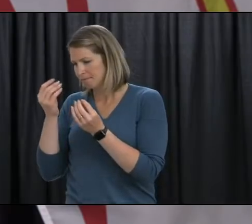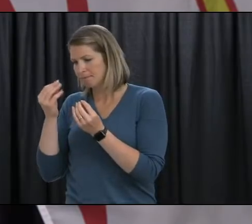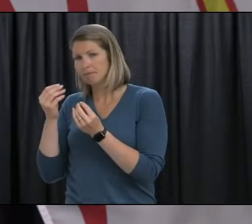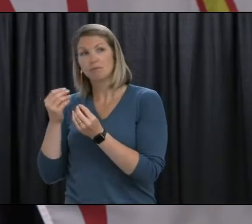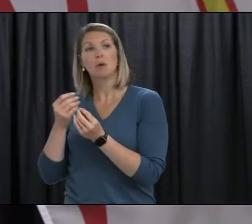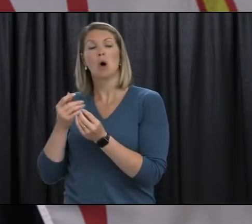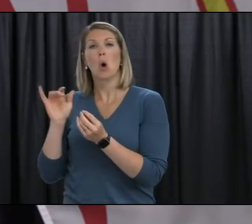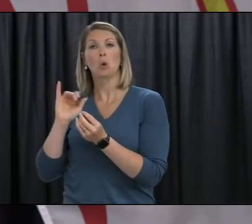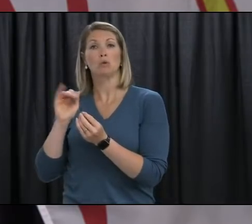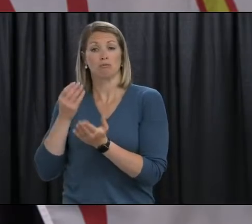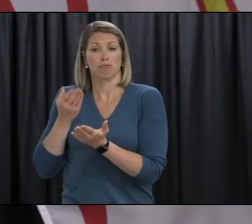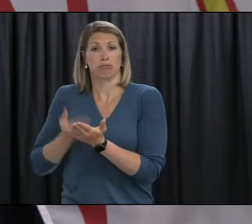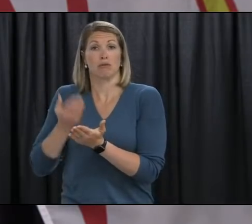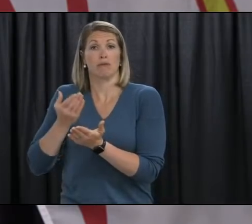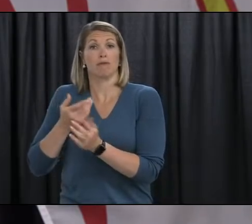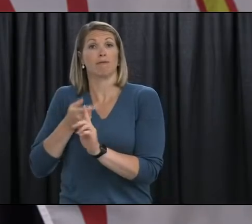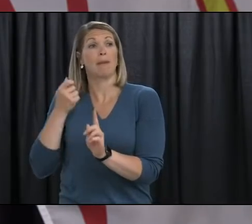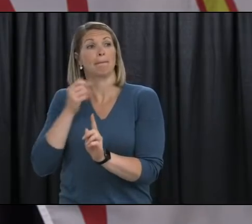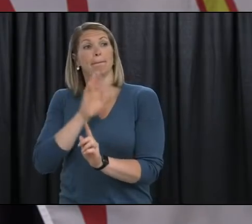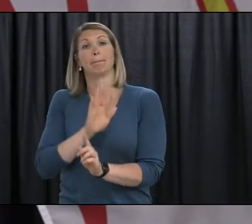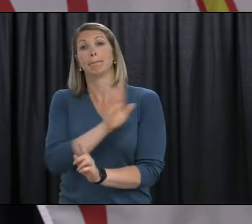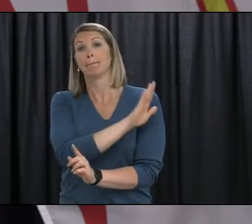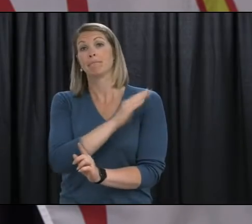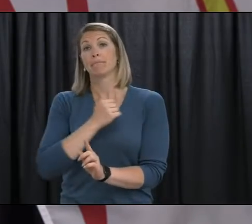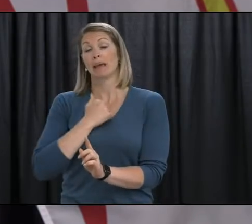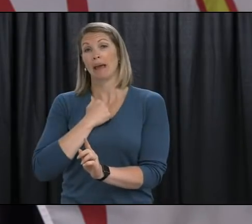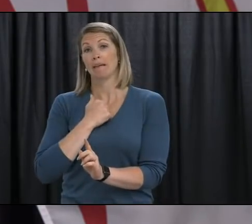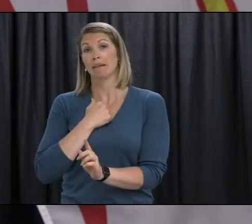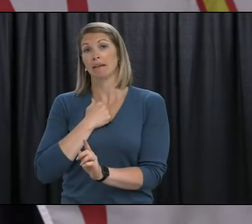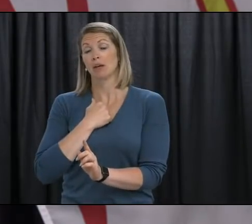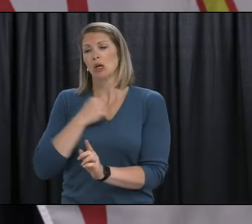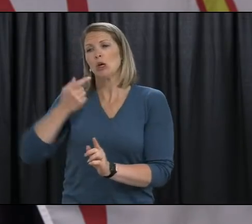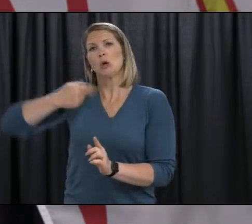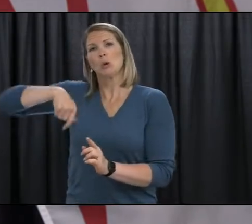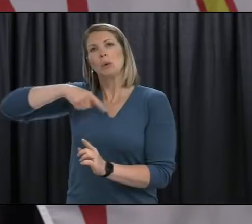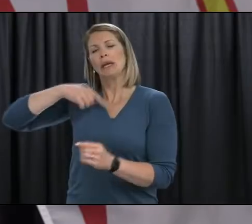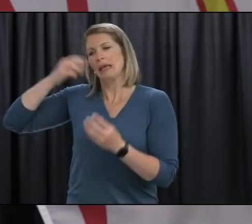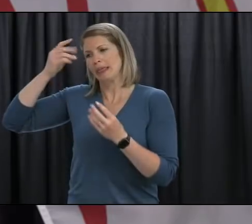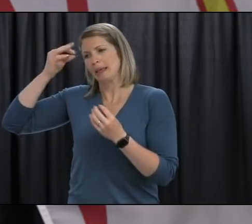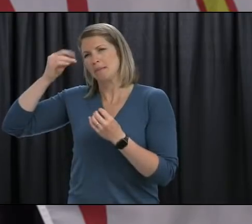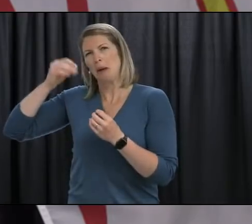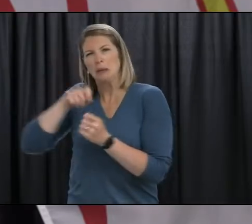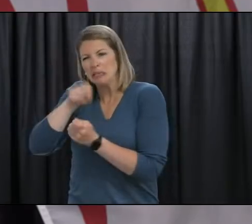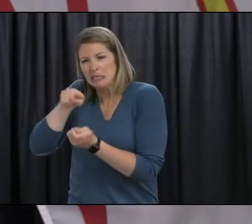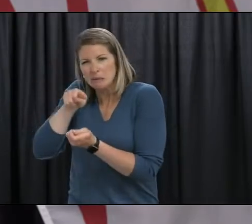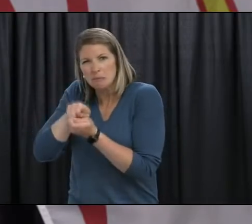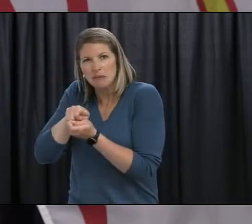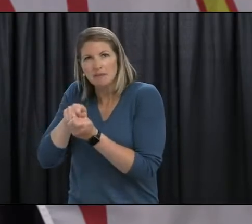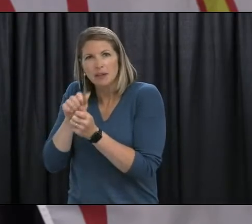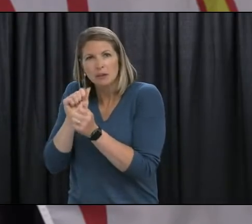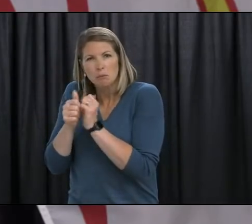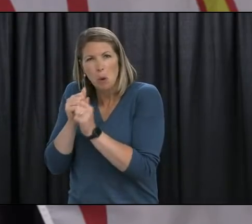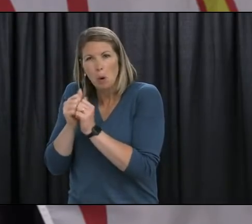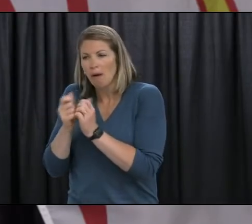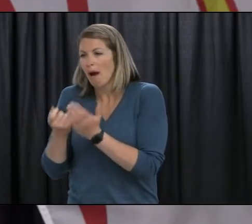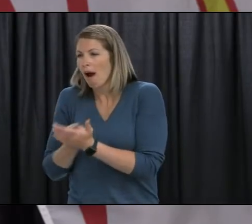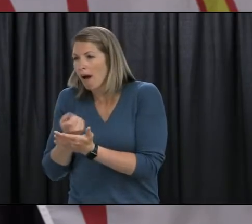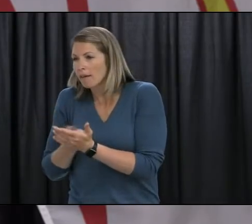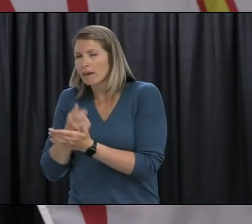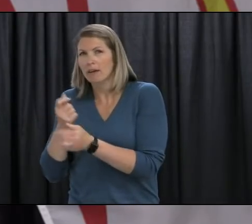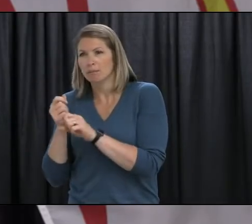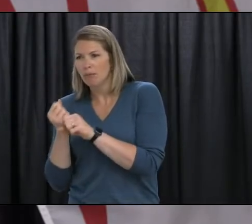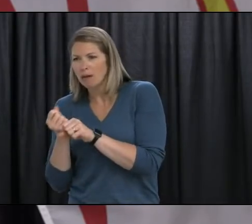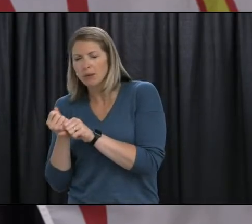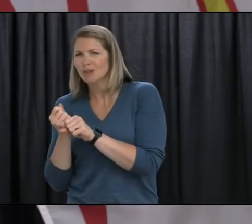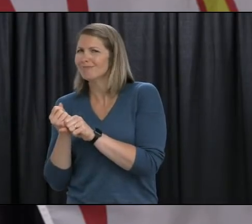and evidence, and not really on what sports teams would be, you know, able to do. That's